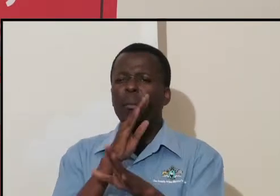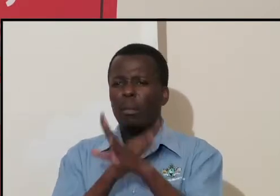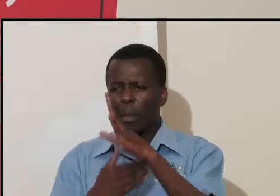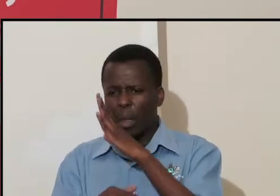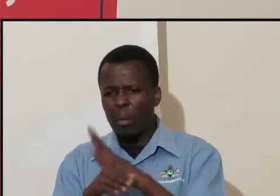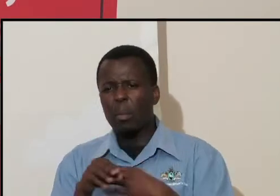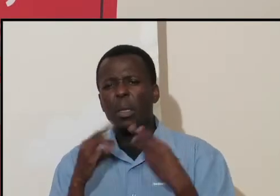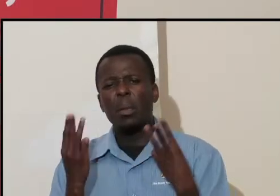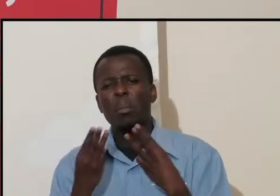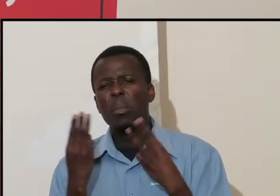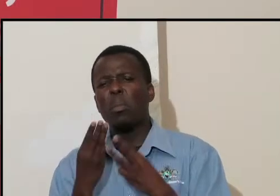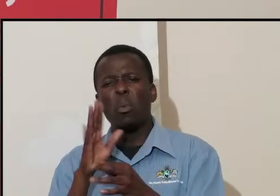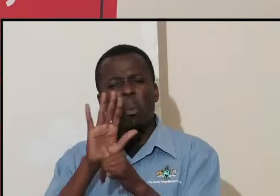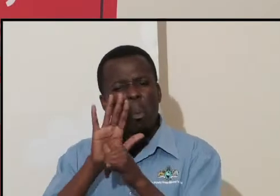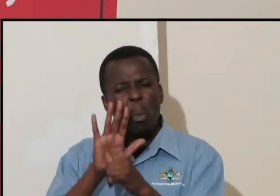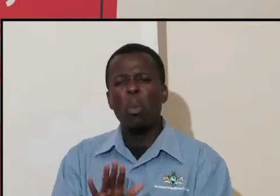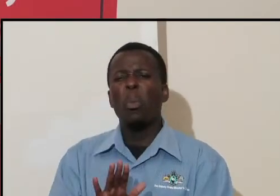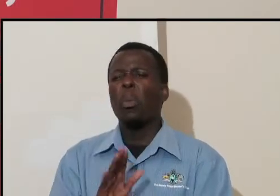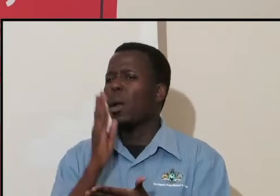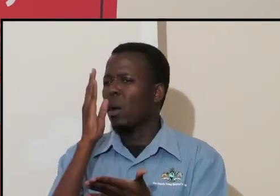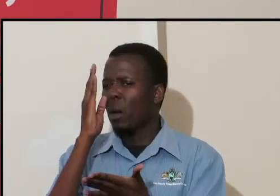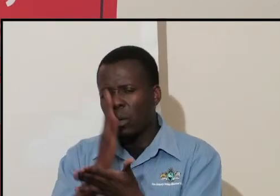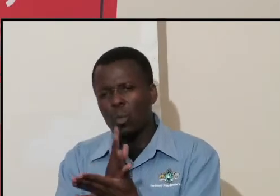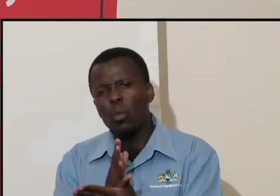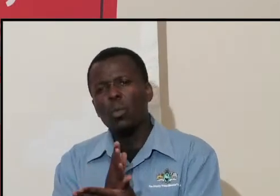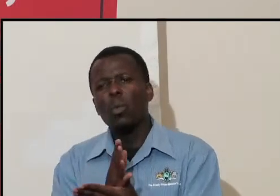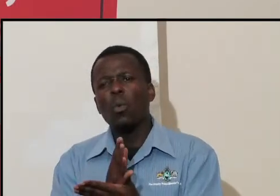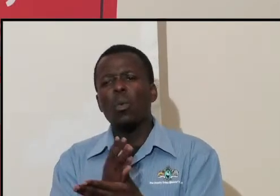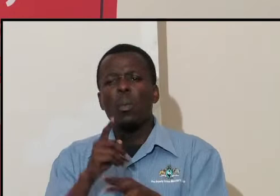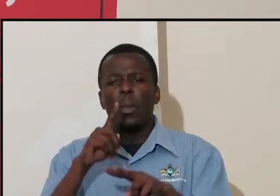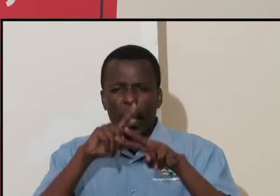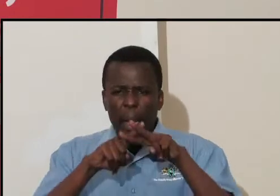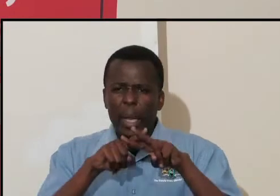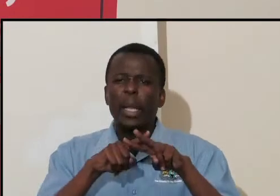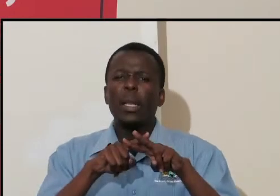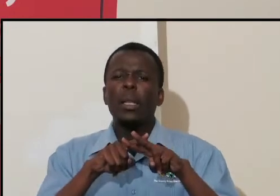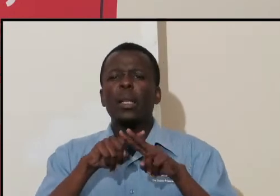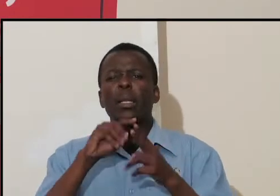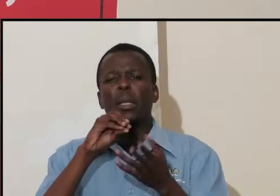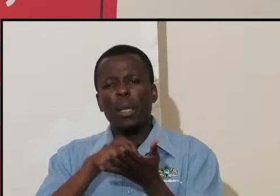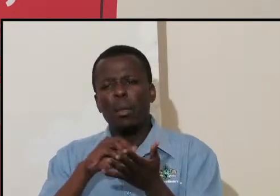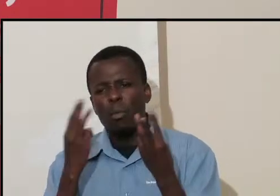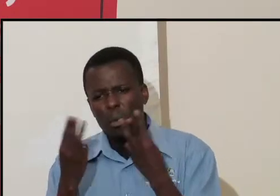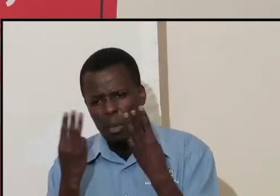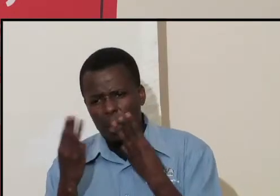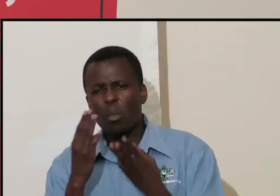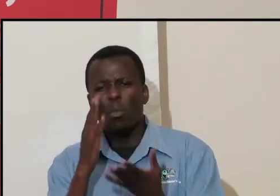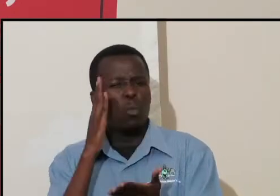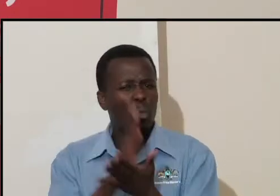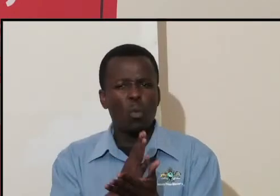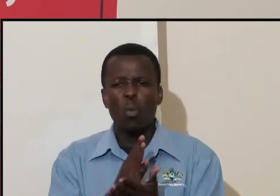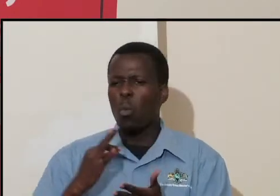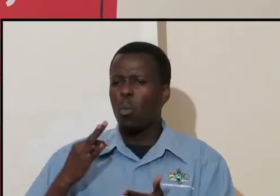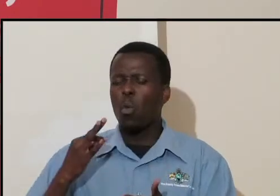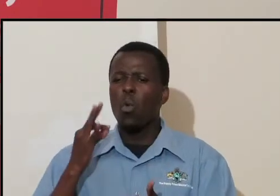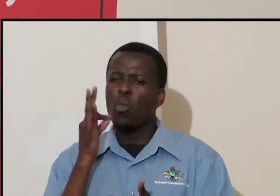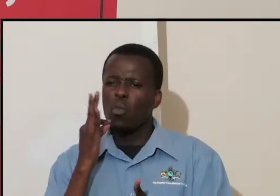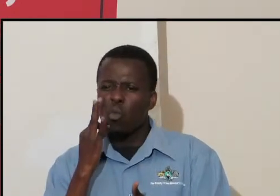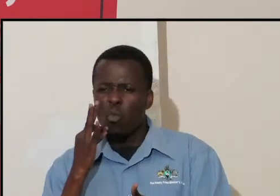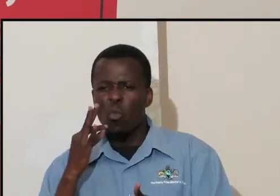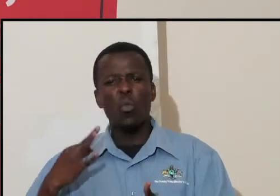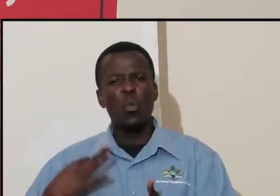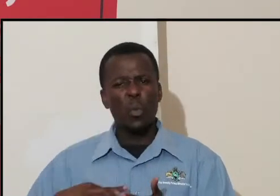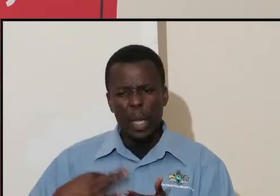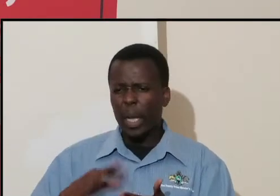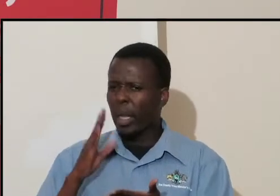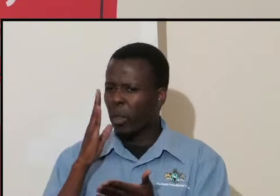disabilities, against people living with HIV and AIDS, against adolescent girls, against young women, against